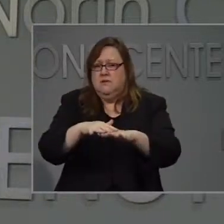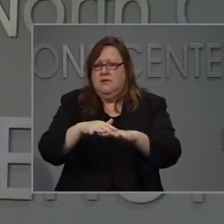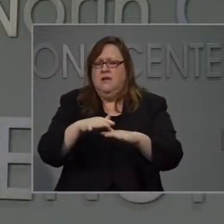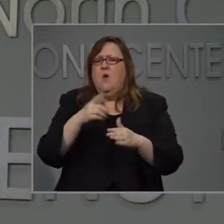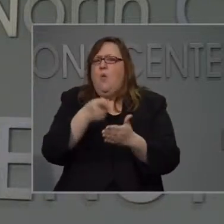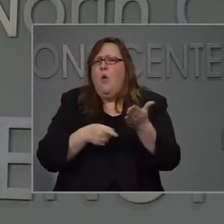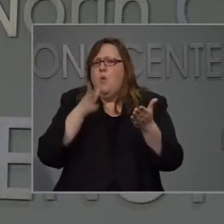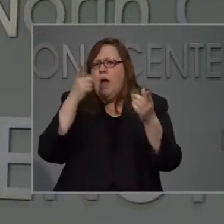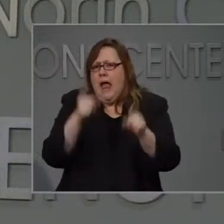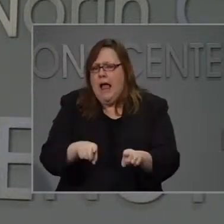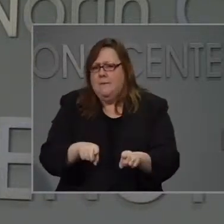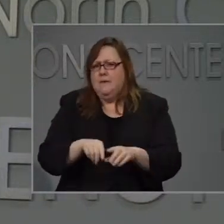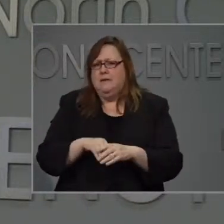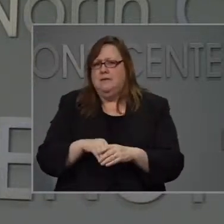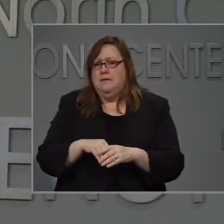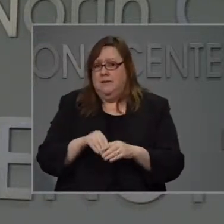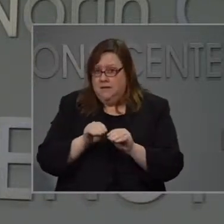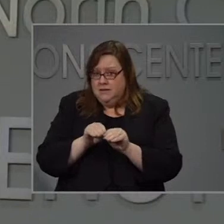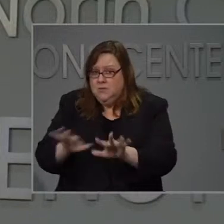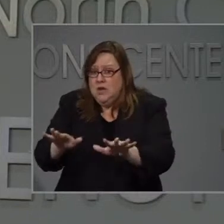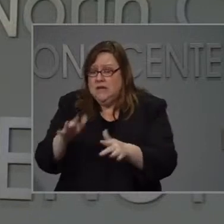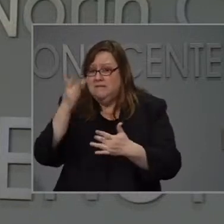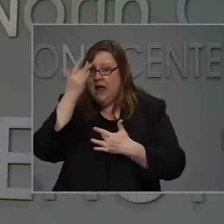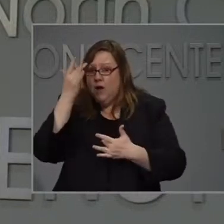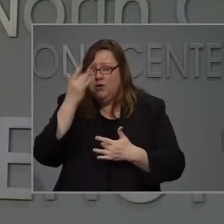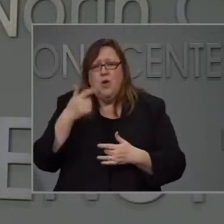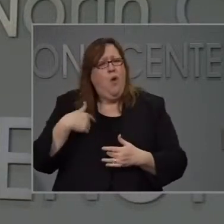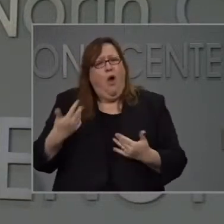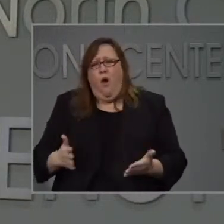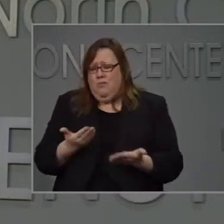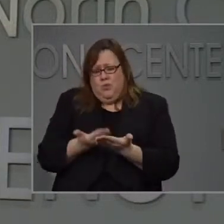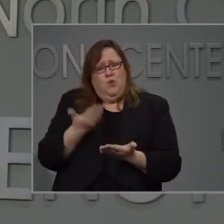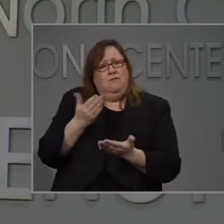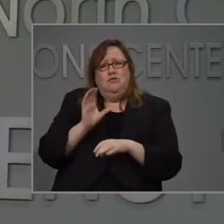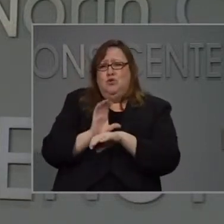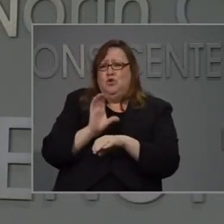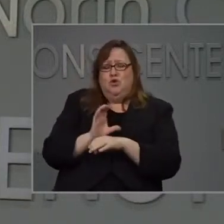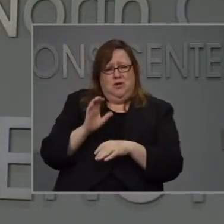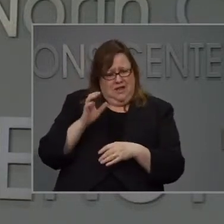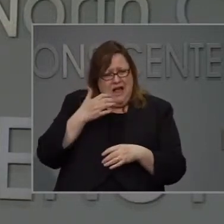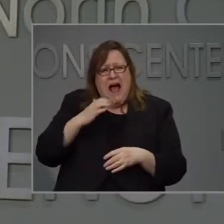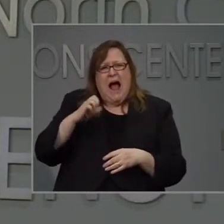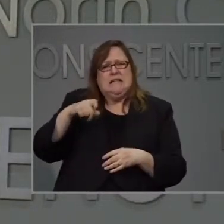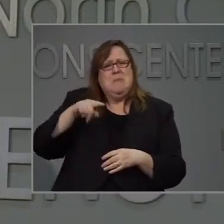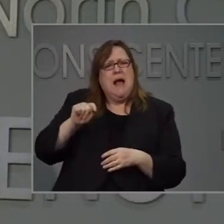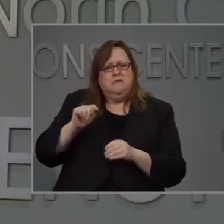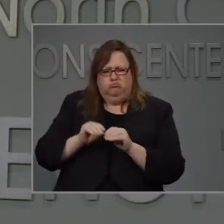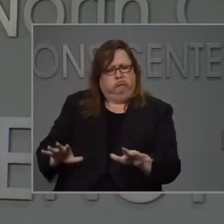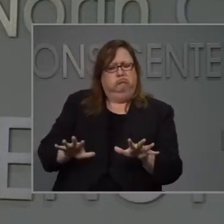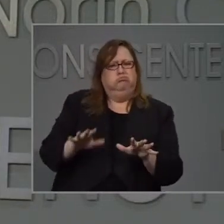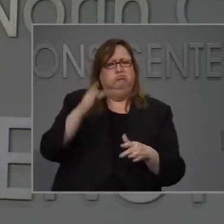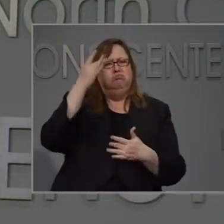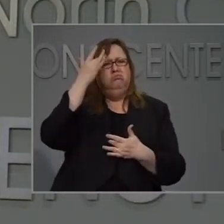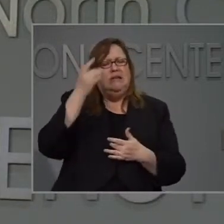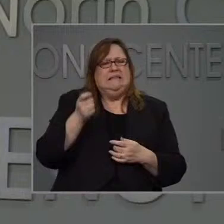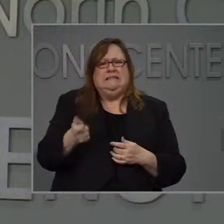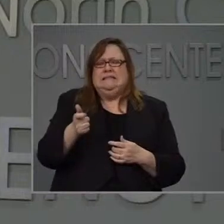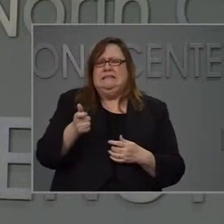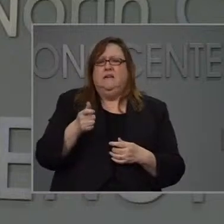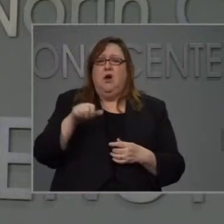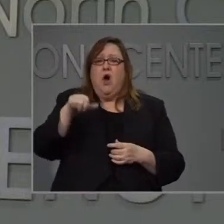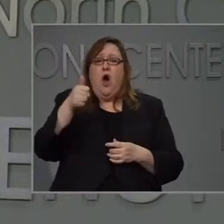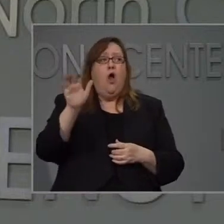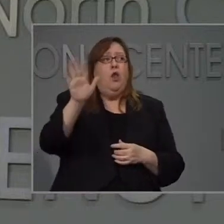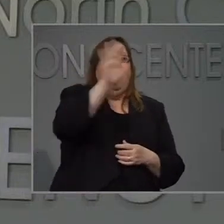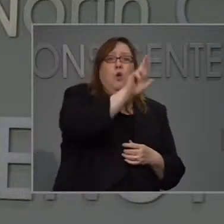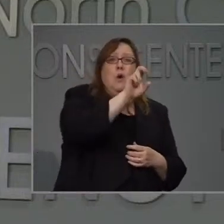that churches can be hotspots for the virus. We've seen this in other parts of our country and other parts